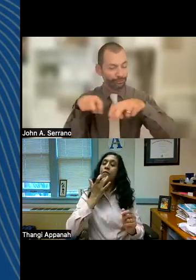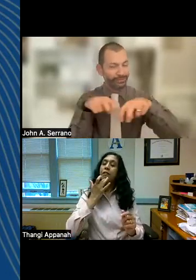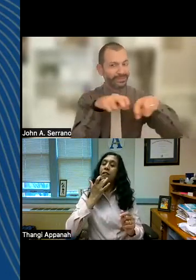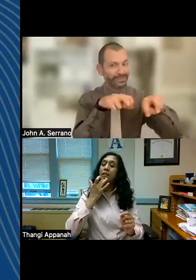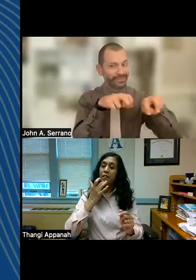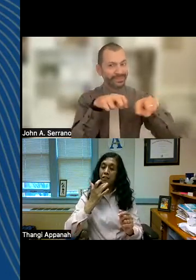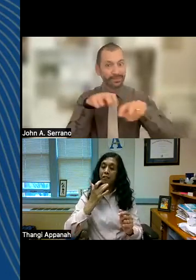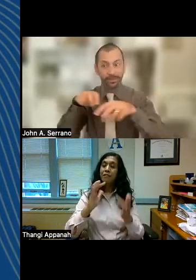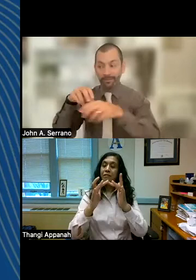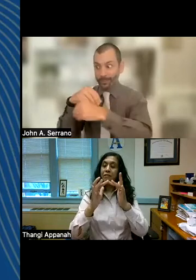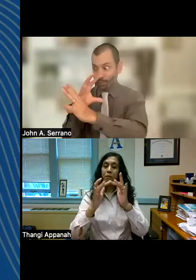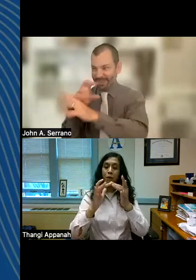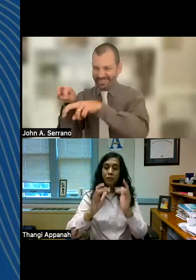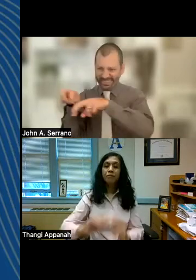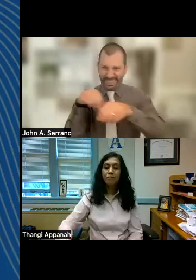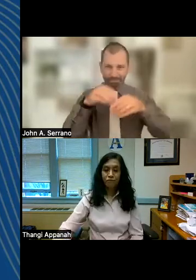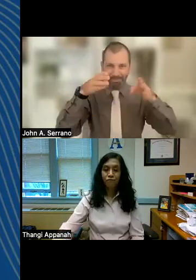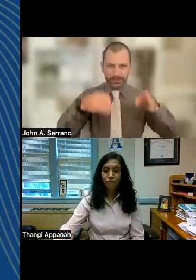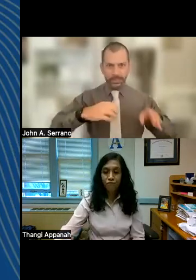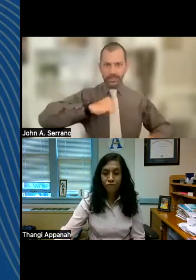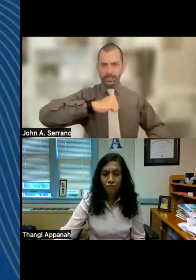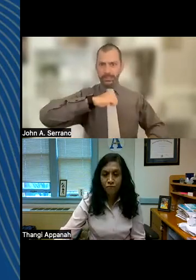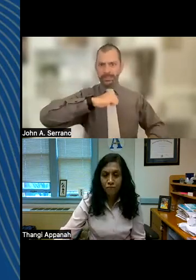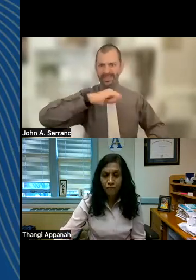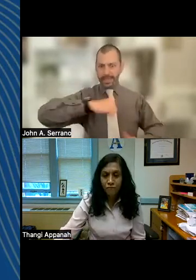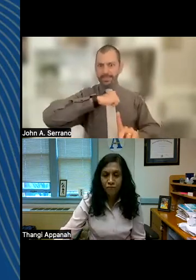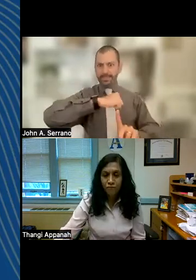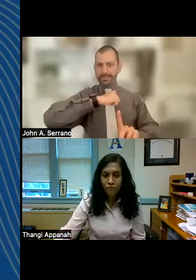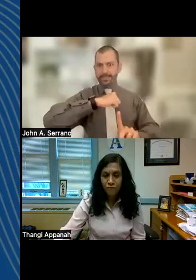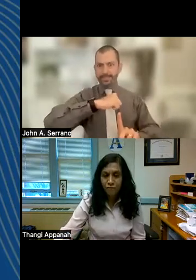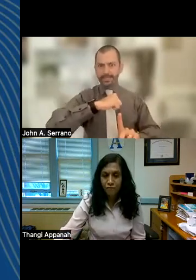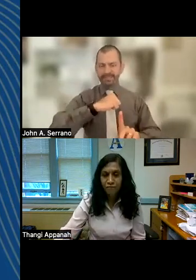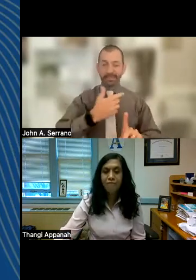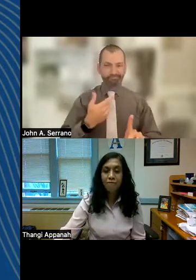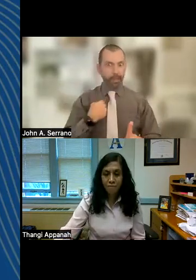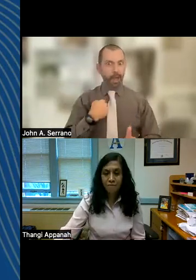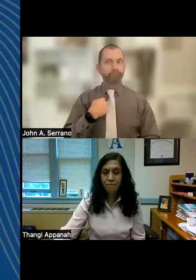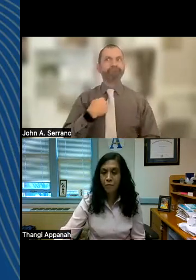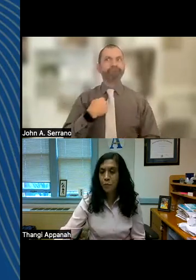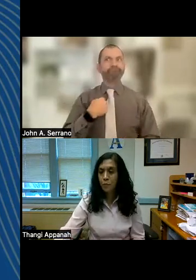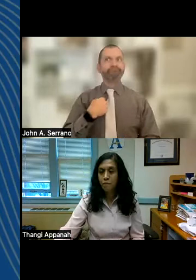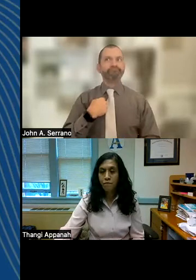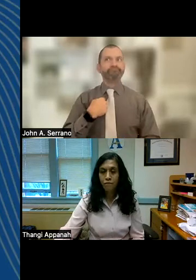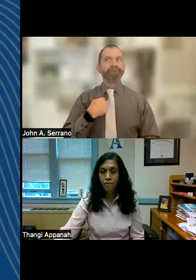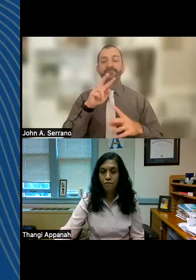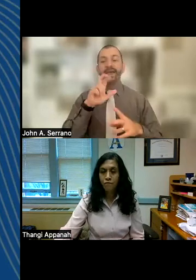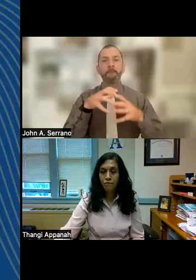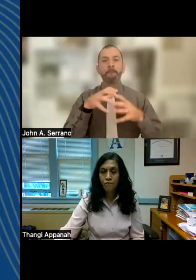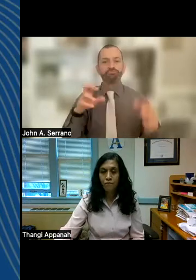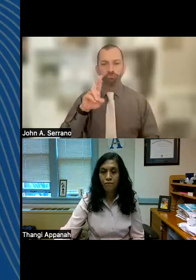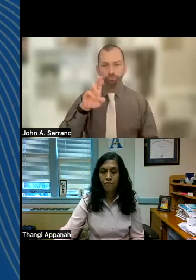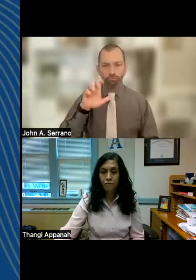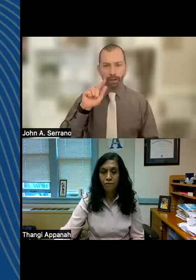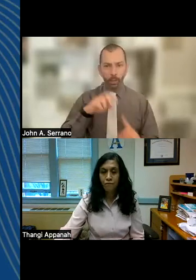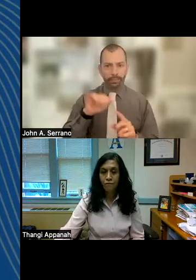That's a challenge. So yeah. Going to virtual and then coming back to being in person, there was some resistance to that, to coming